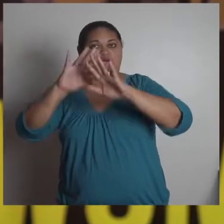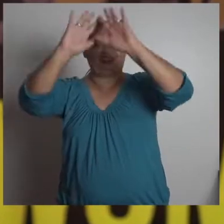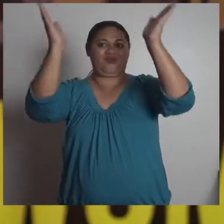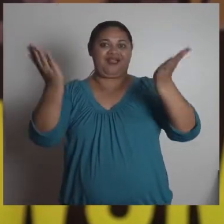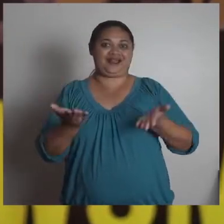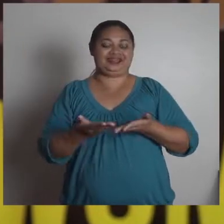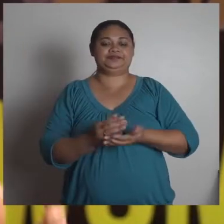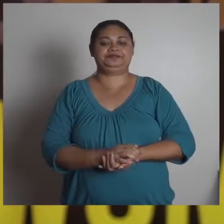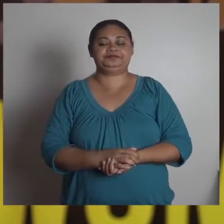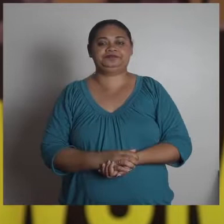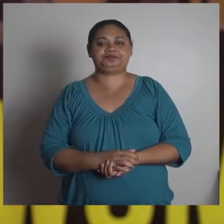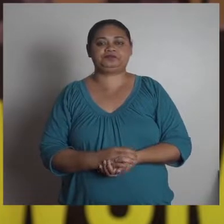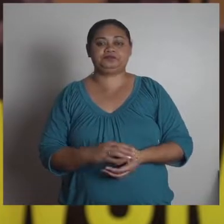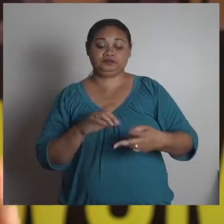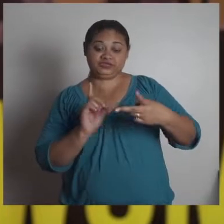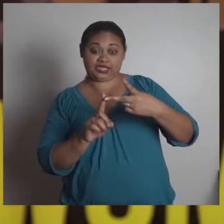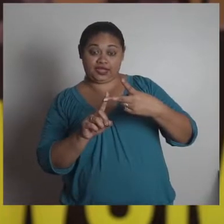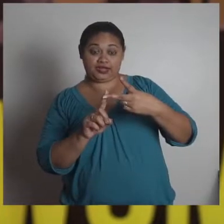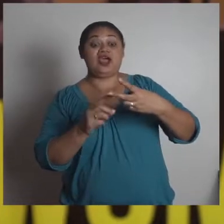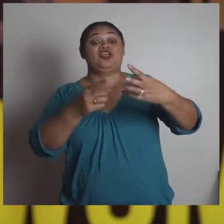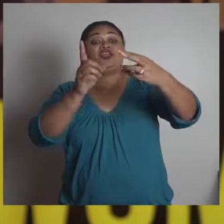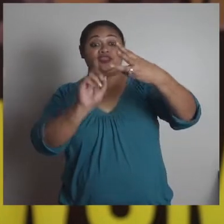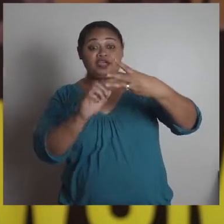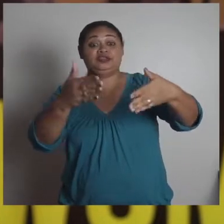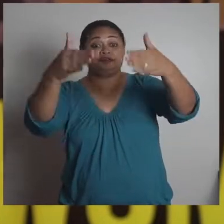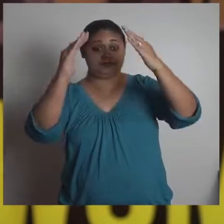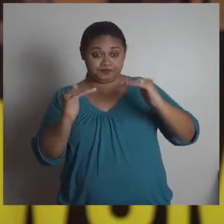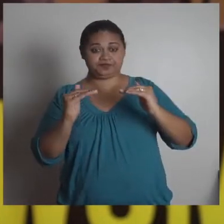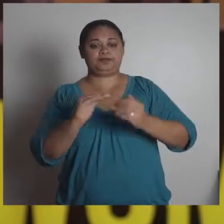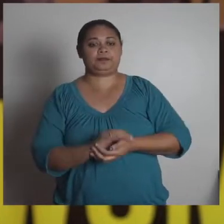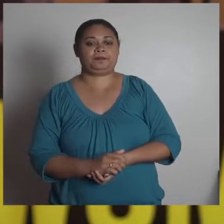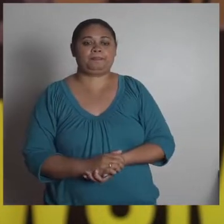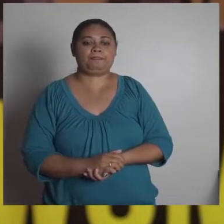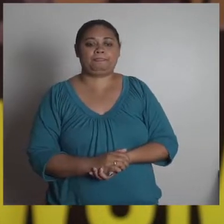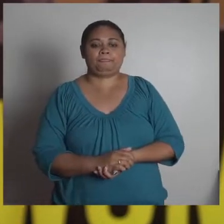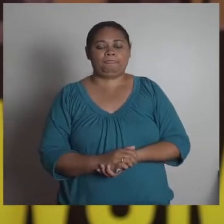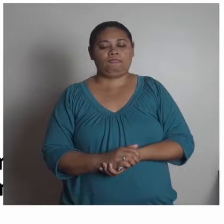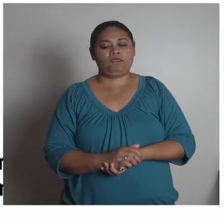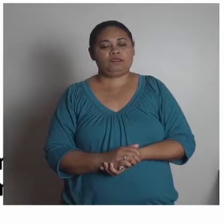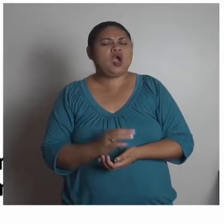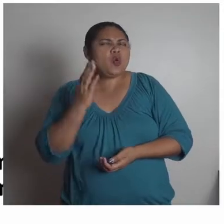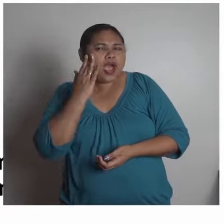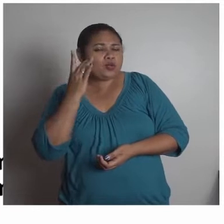country, and then as a region, and then as the world. Okay, so that's the second. And then the third is,